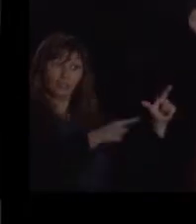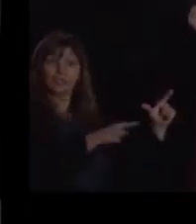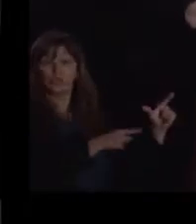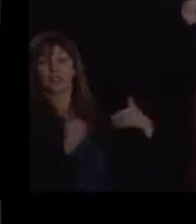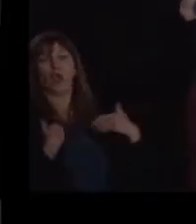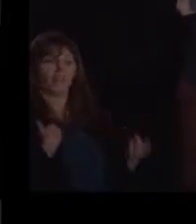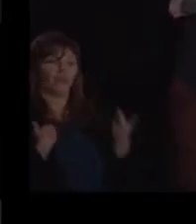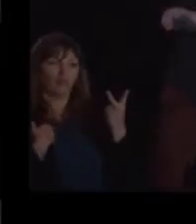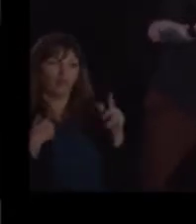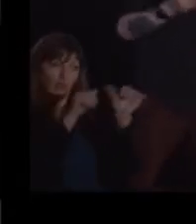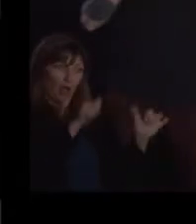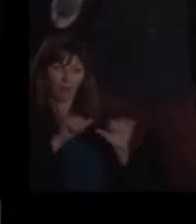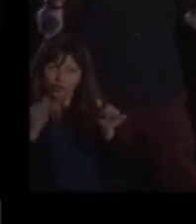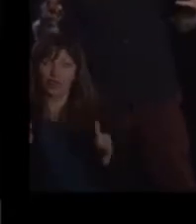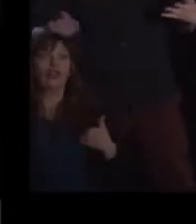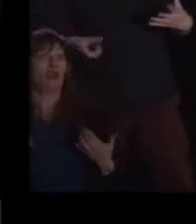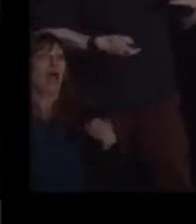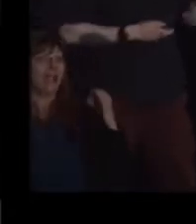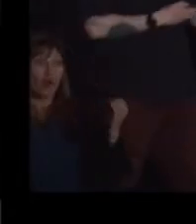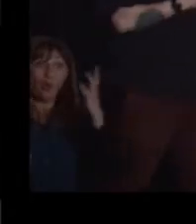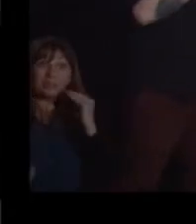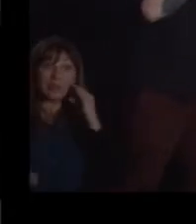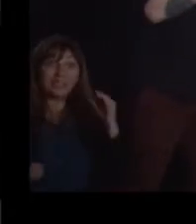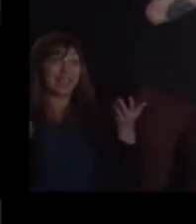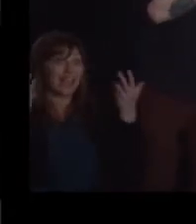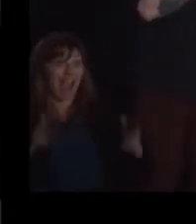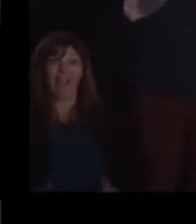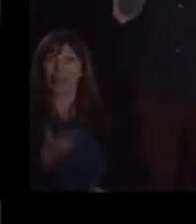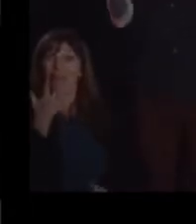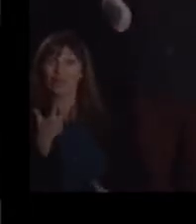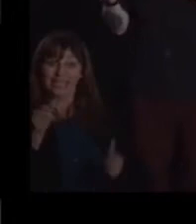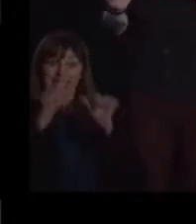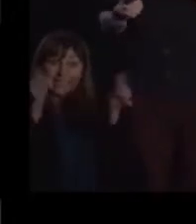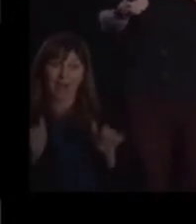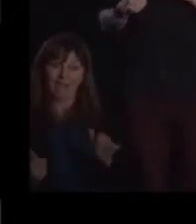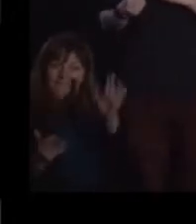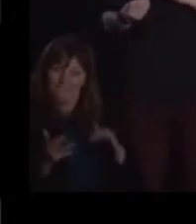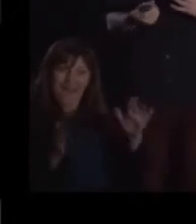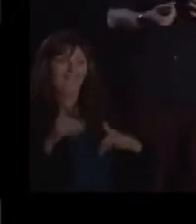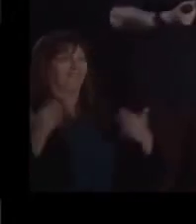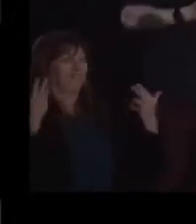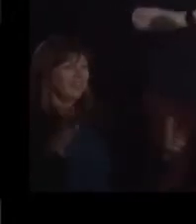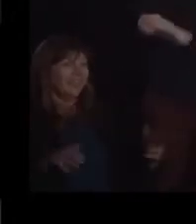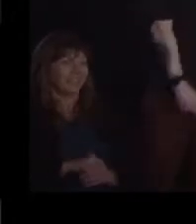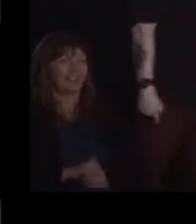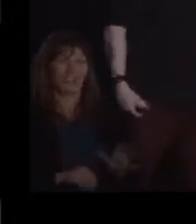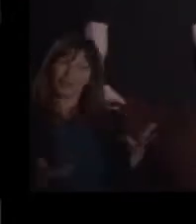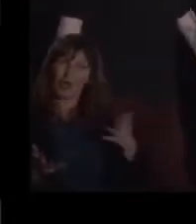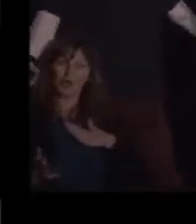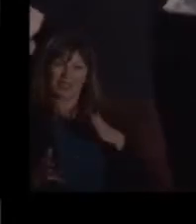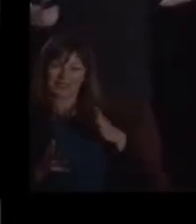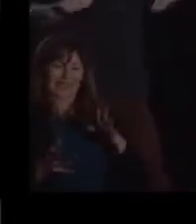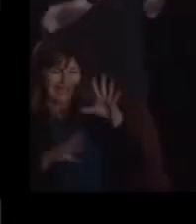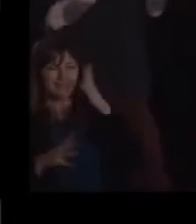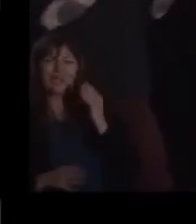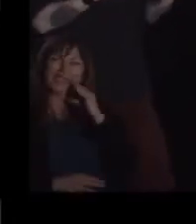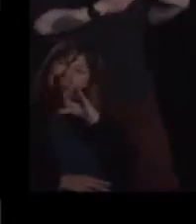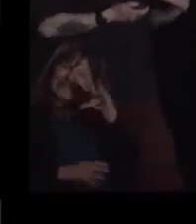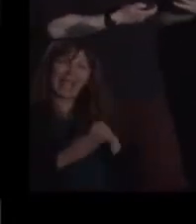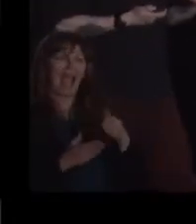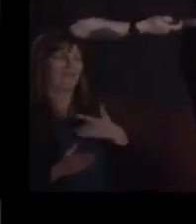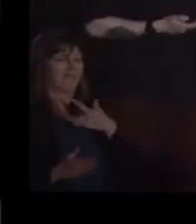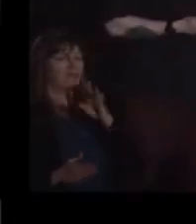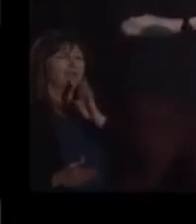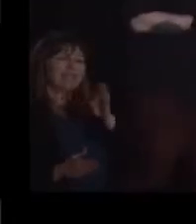public dog sculptures to have done three. And it was just, every point, I just never took it for granted. I just was just the most